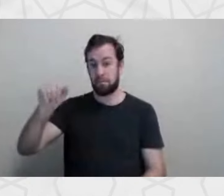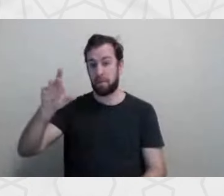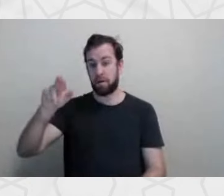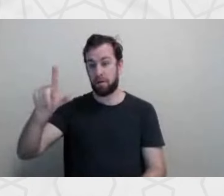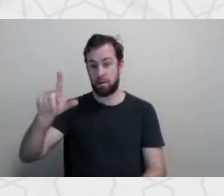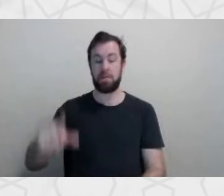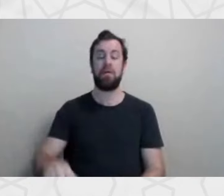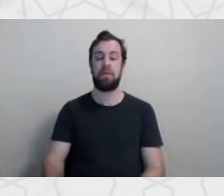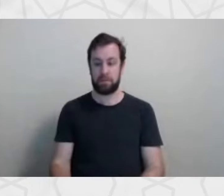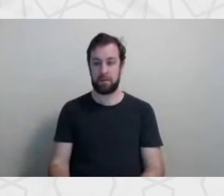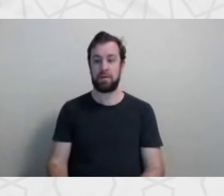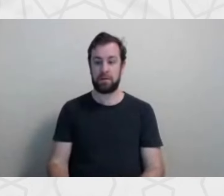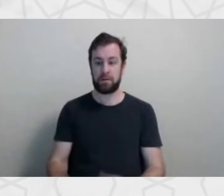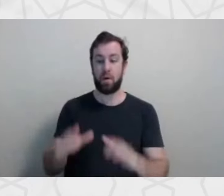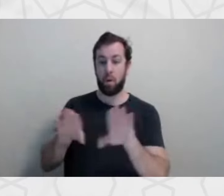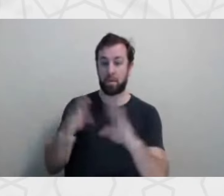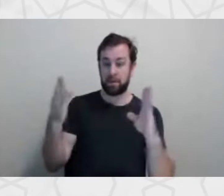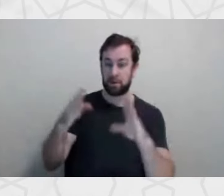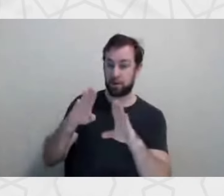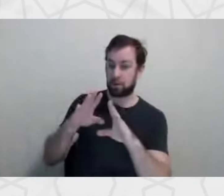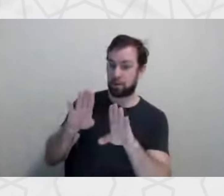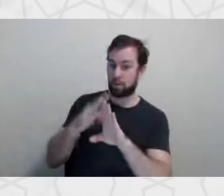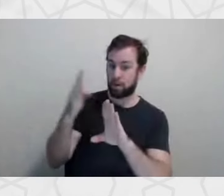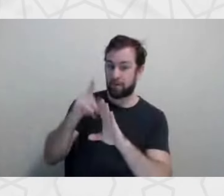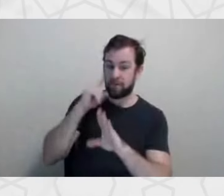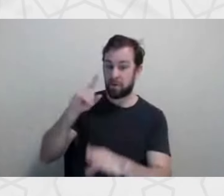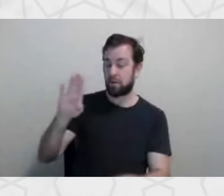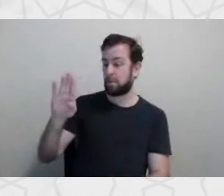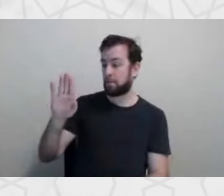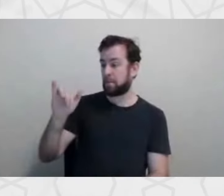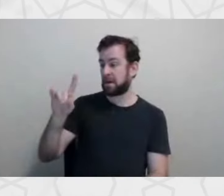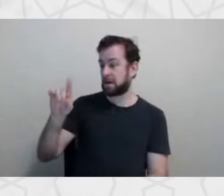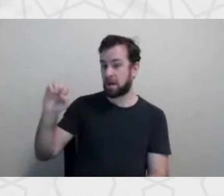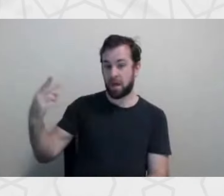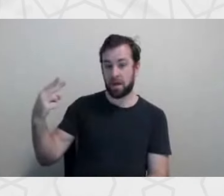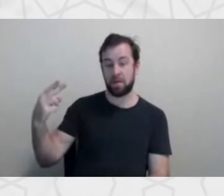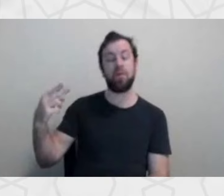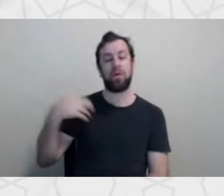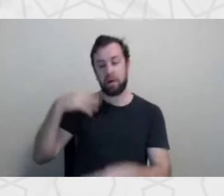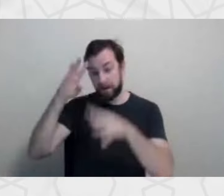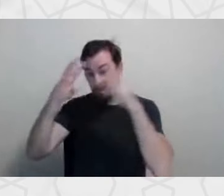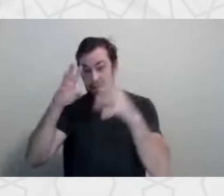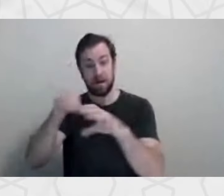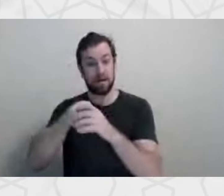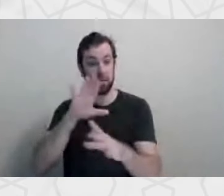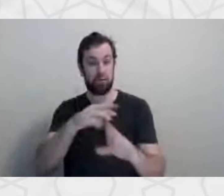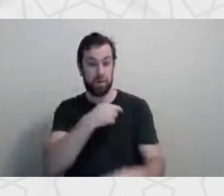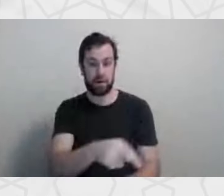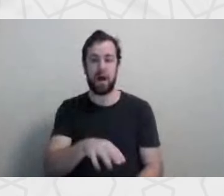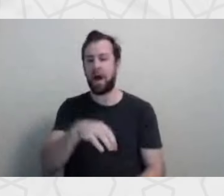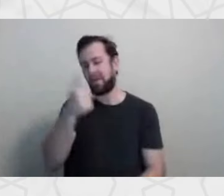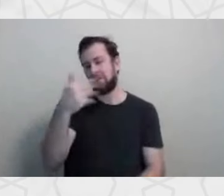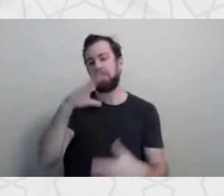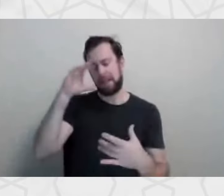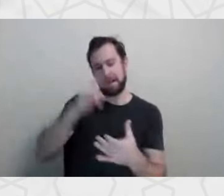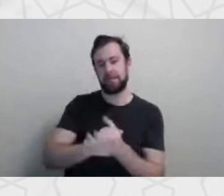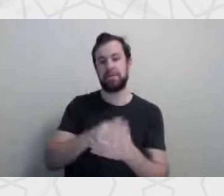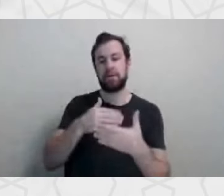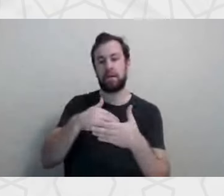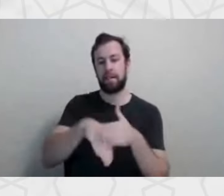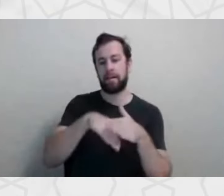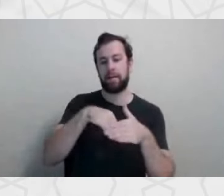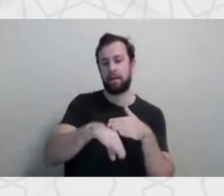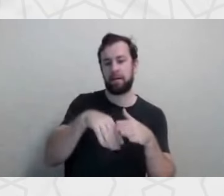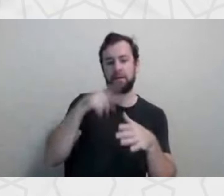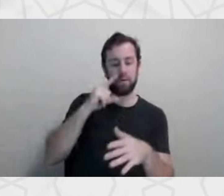to bid'ah or innovation in their religion, other beliefs crept into Christianity. And people